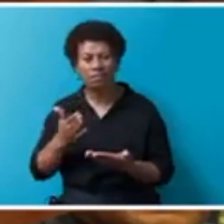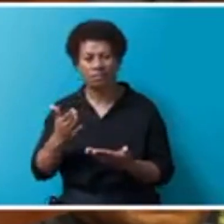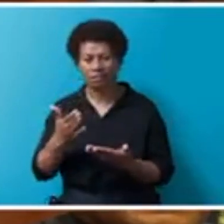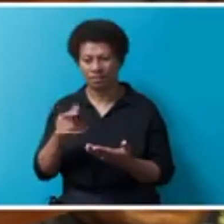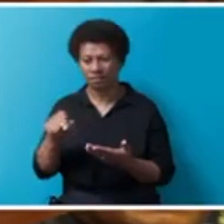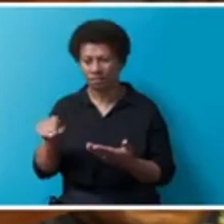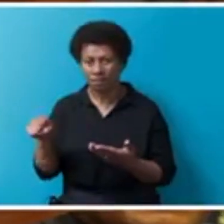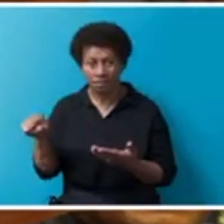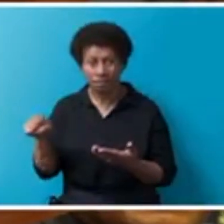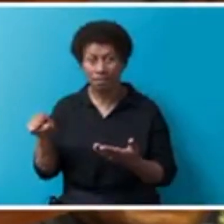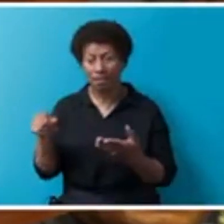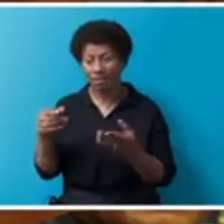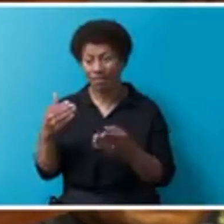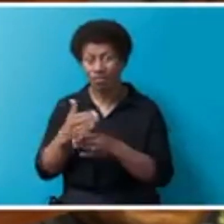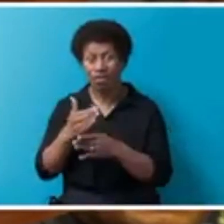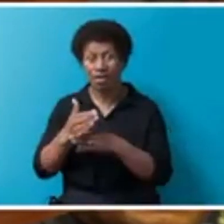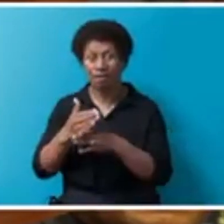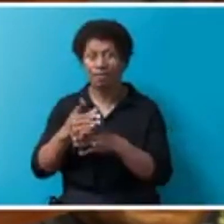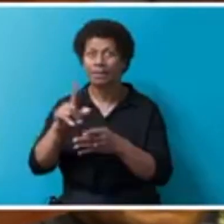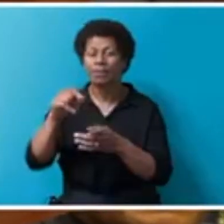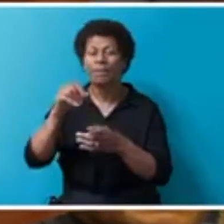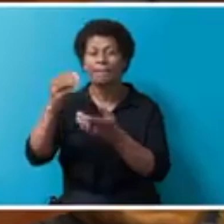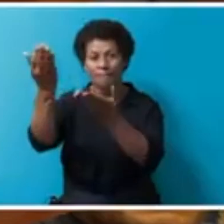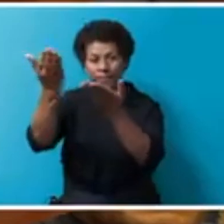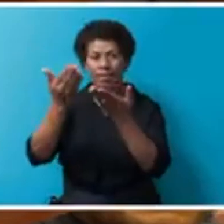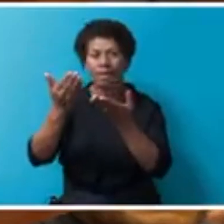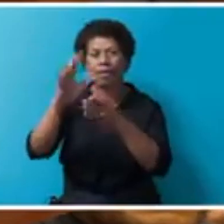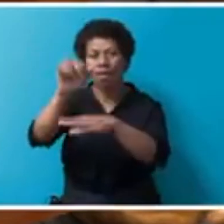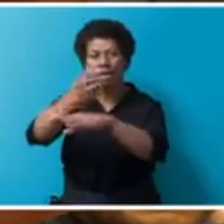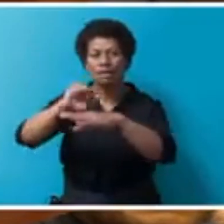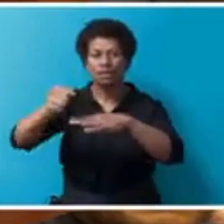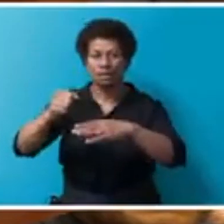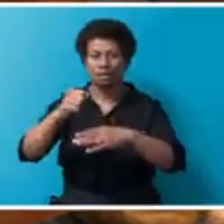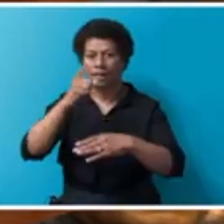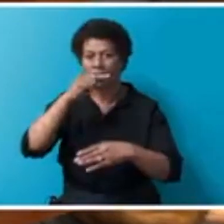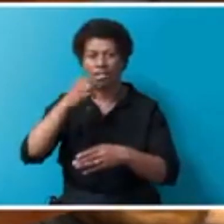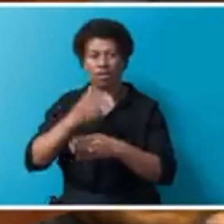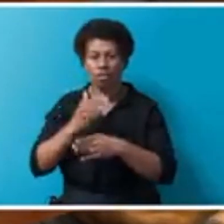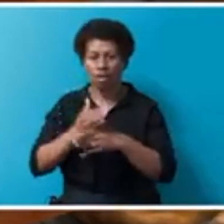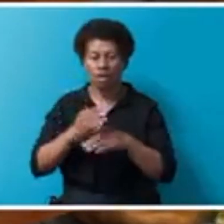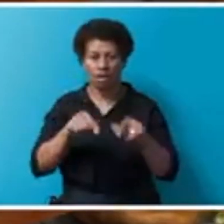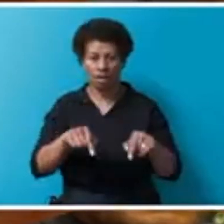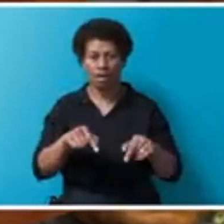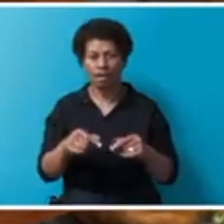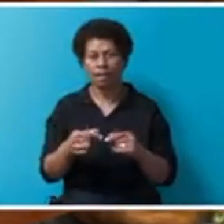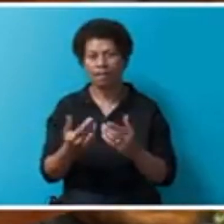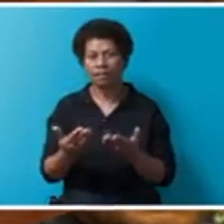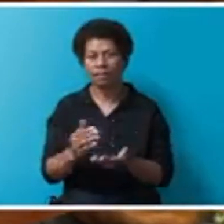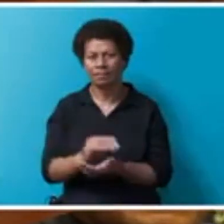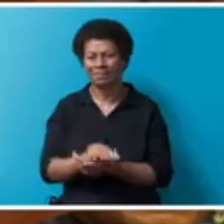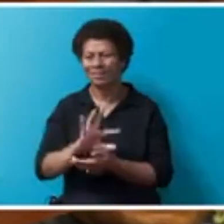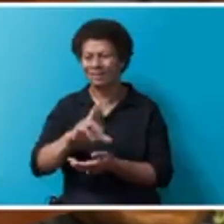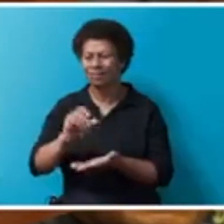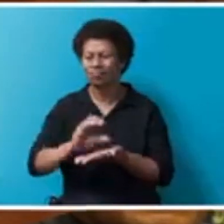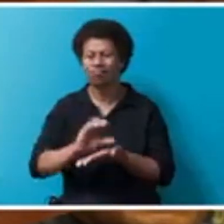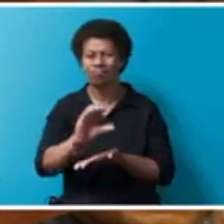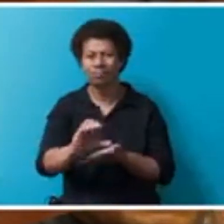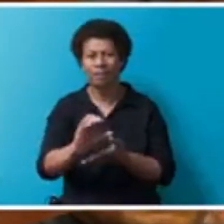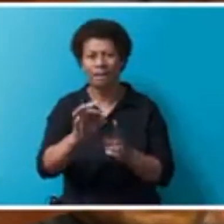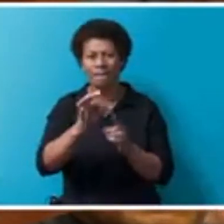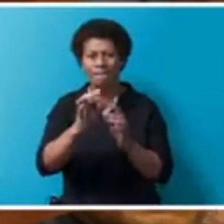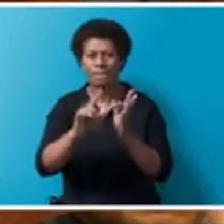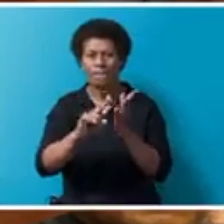labor to cater for their needs. I know some people are talking about funding Polytech, but these are the